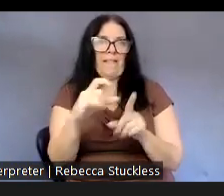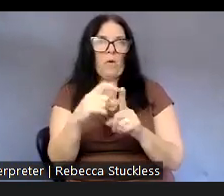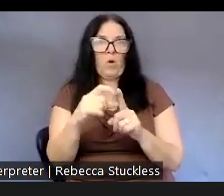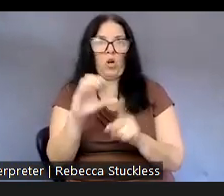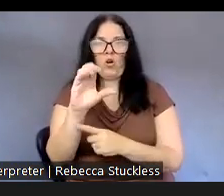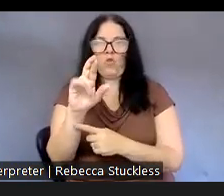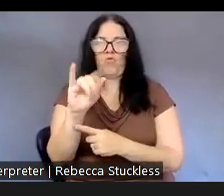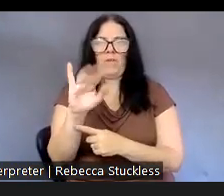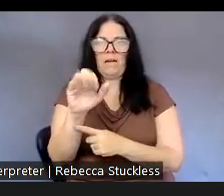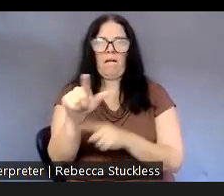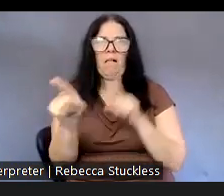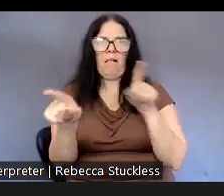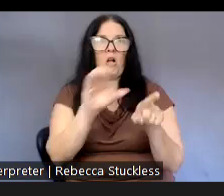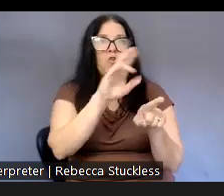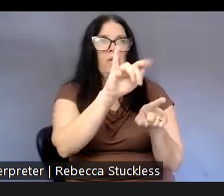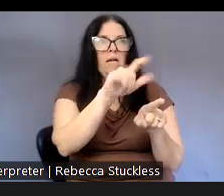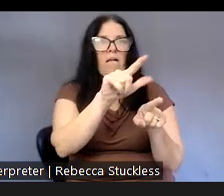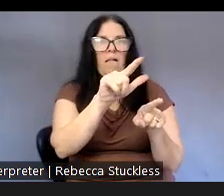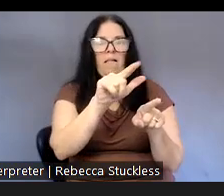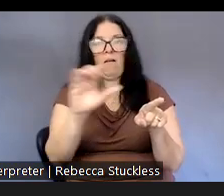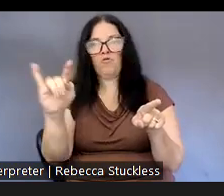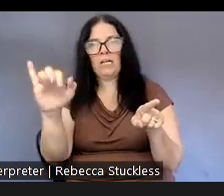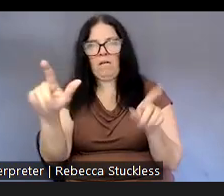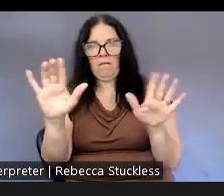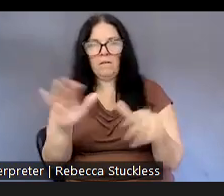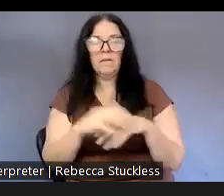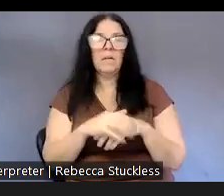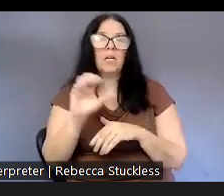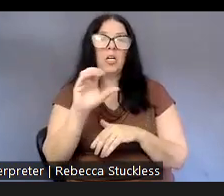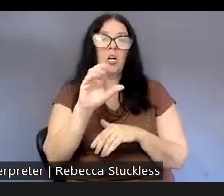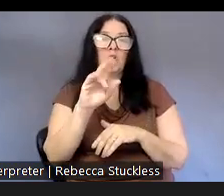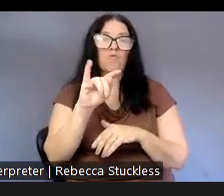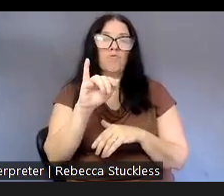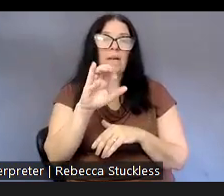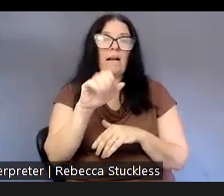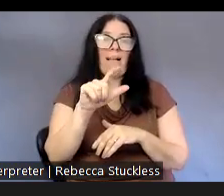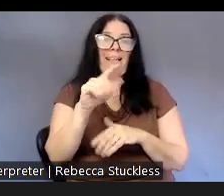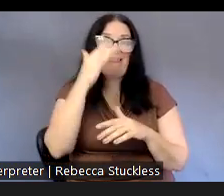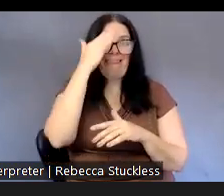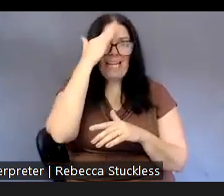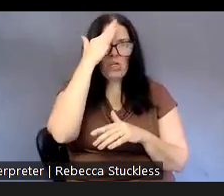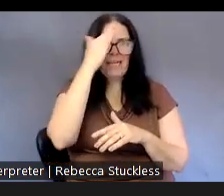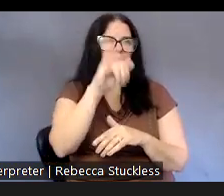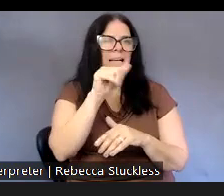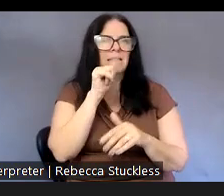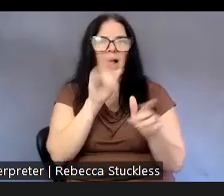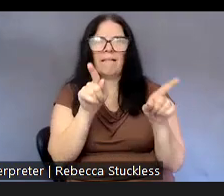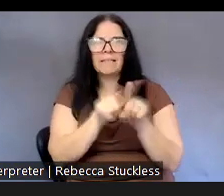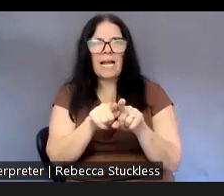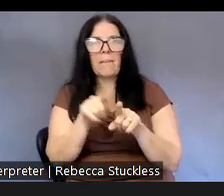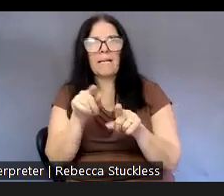critical. When people talk about critical theory, they're not talking about the same thing as critical